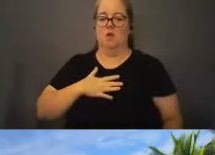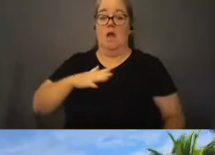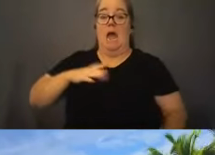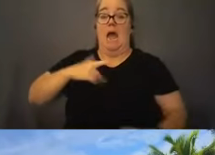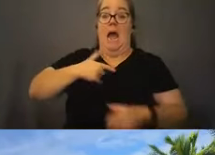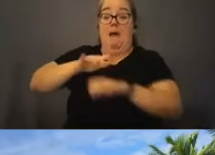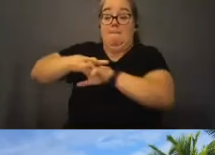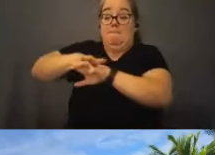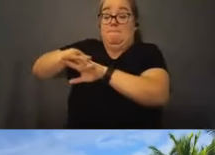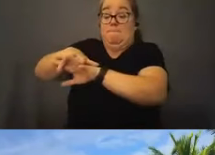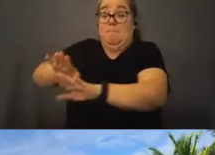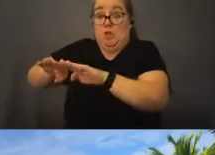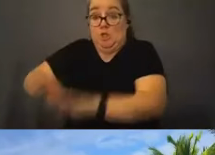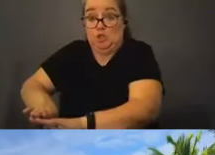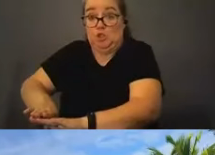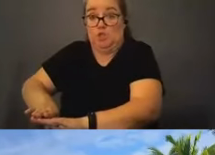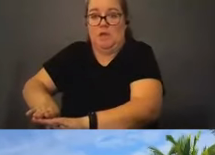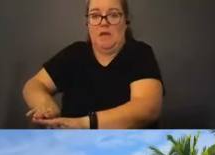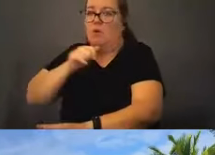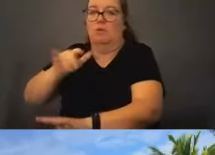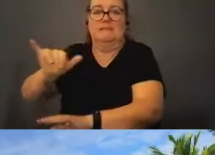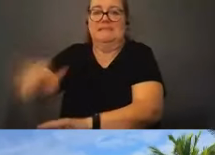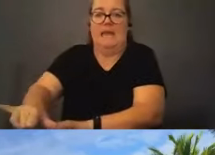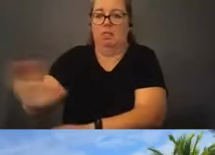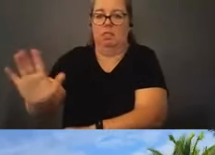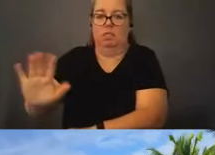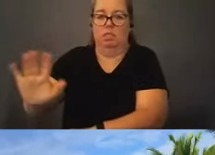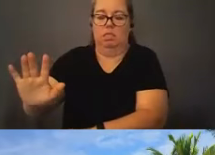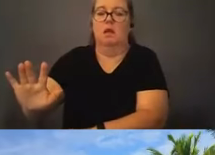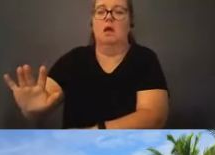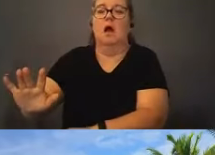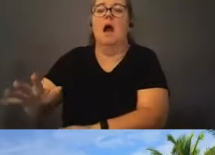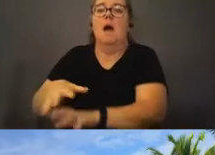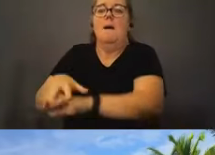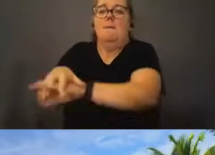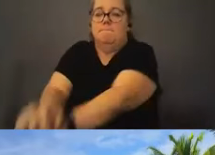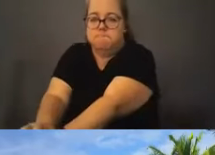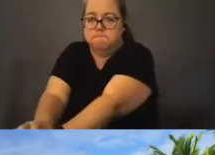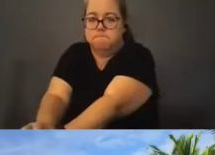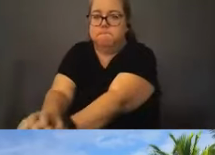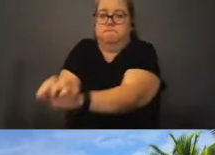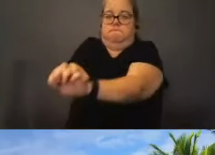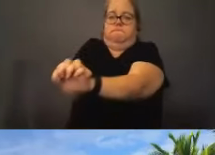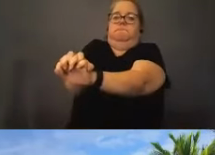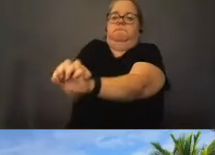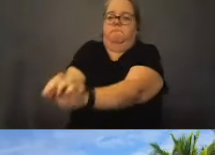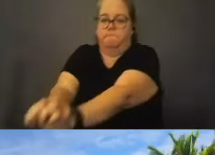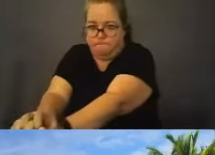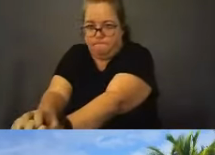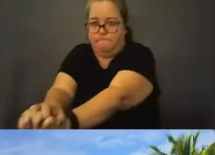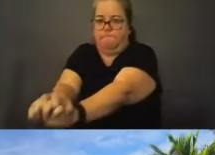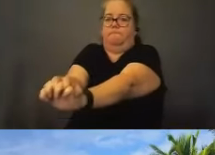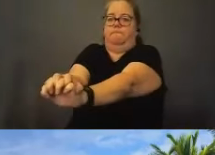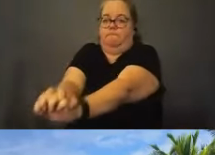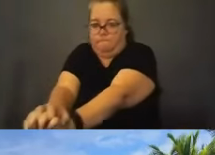down, I don't stay down at the bottom and just kind of push a little bit. I have to go down and back up the whole